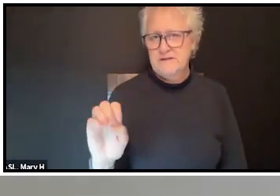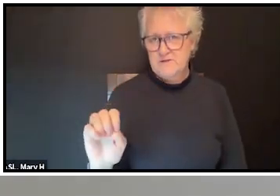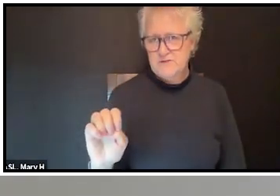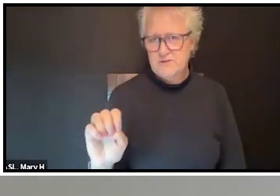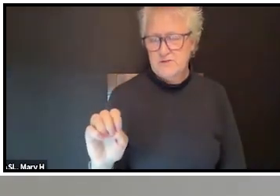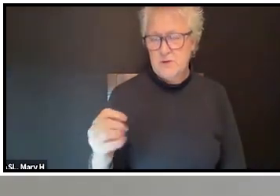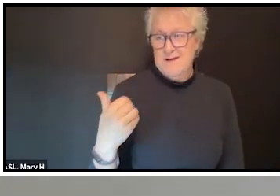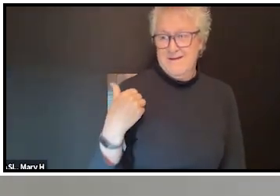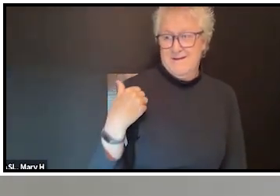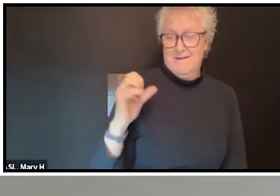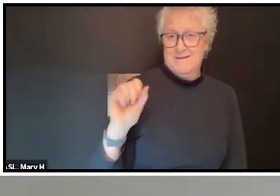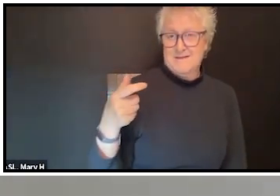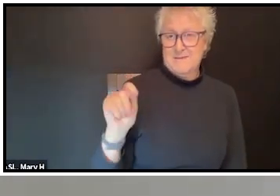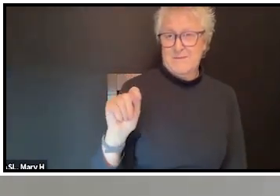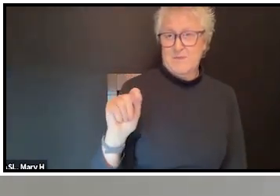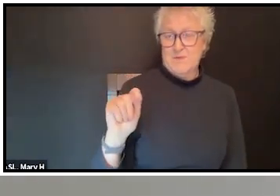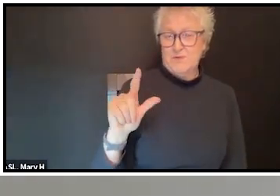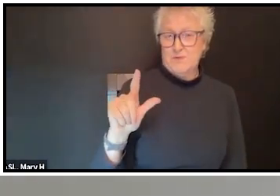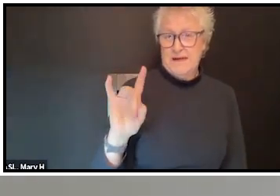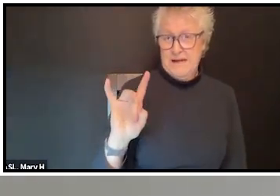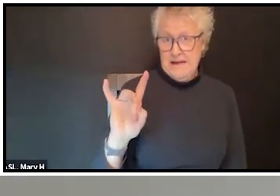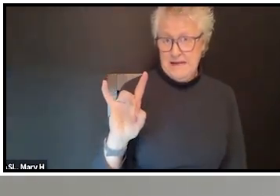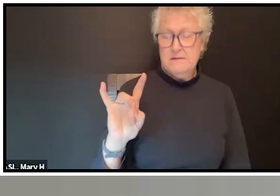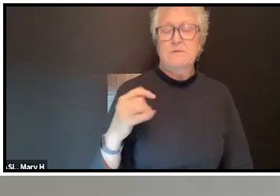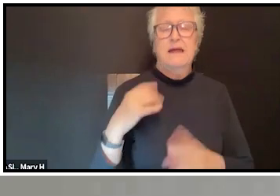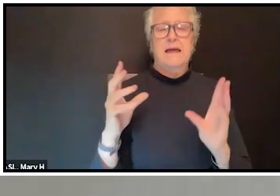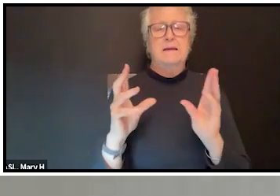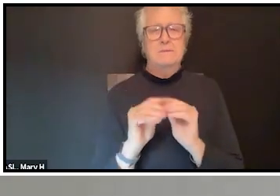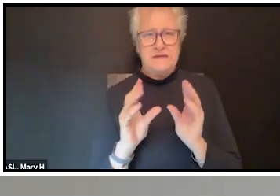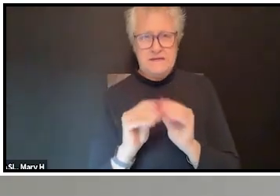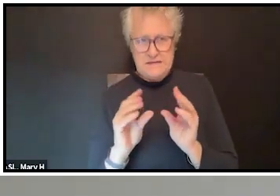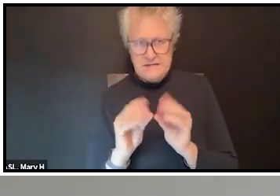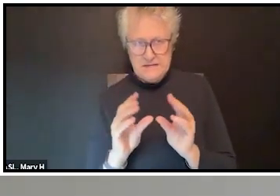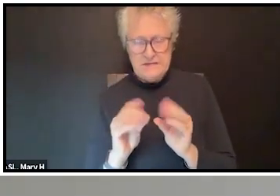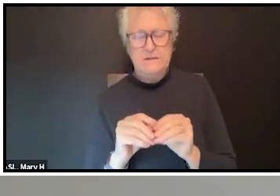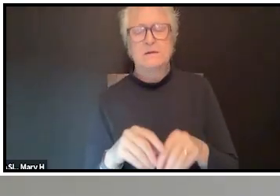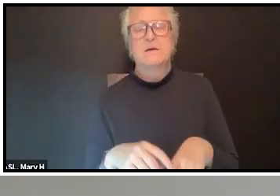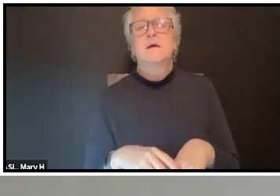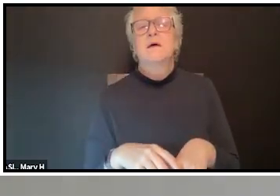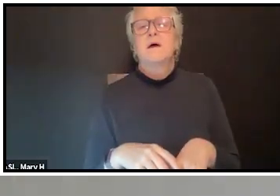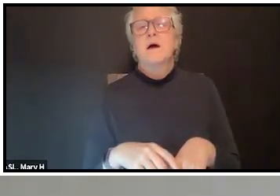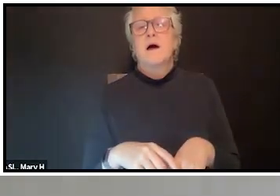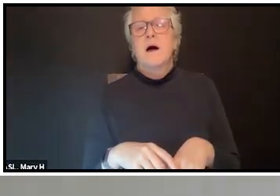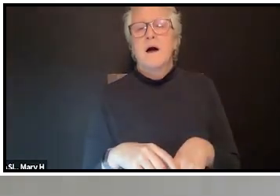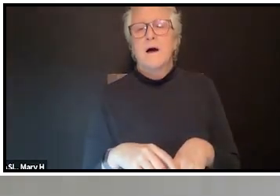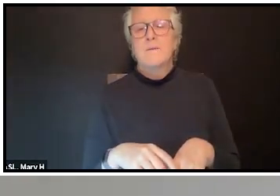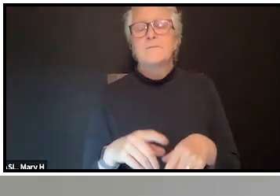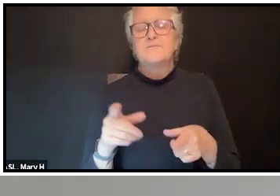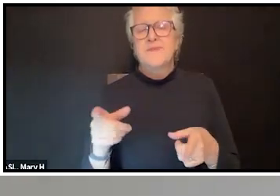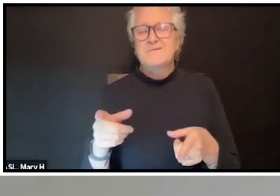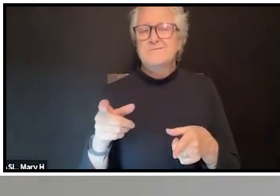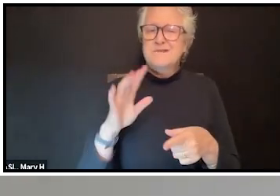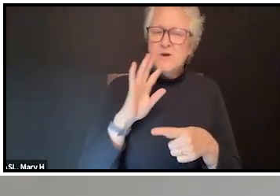with myself and the stakeholder group who assisted with the goods and service guidance documents on utilizing goods